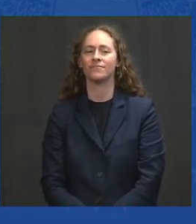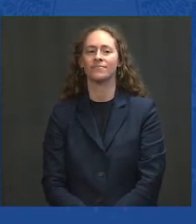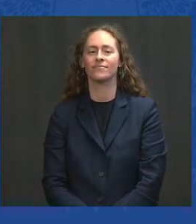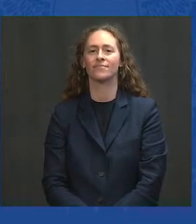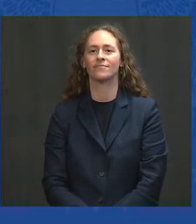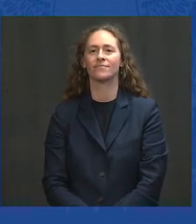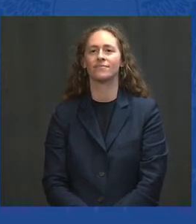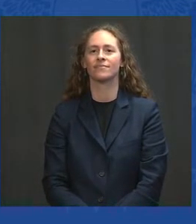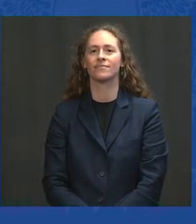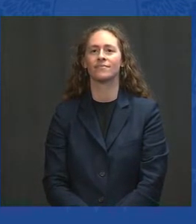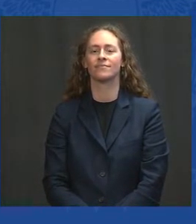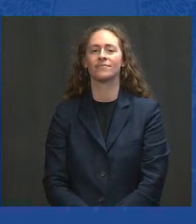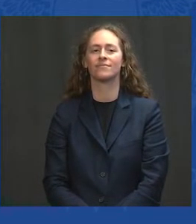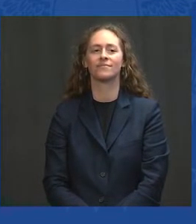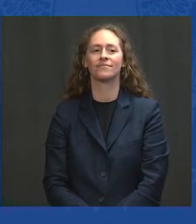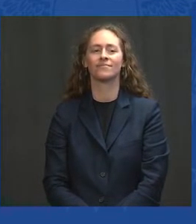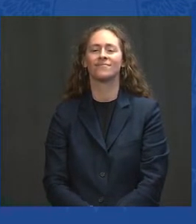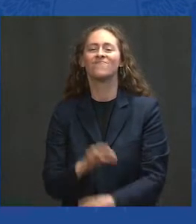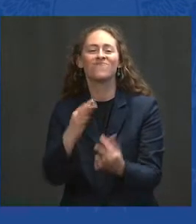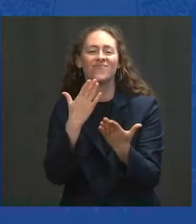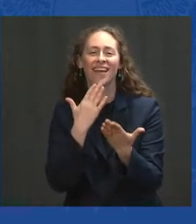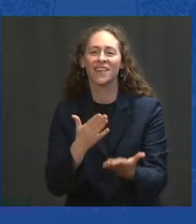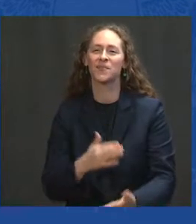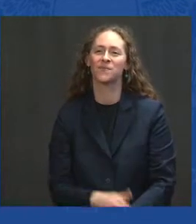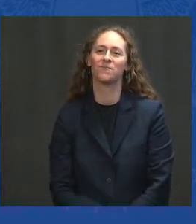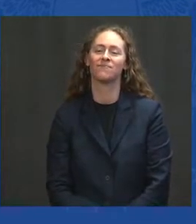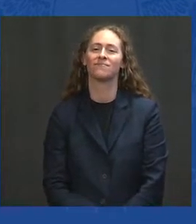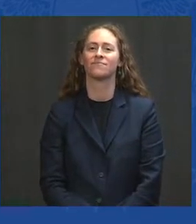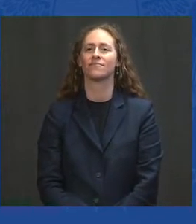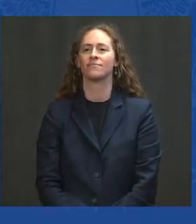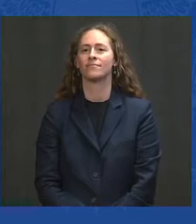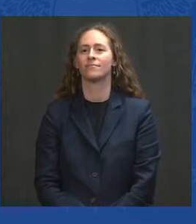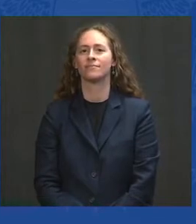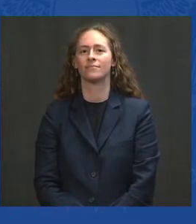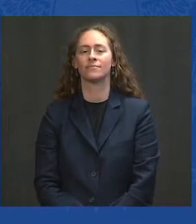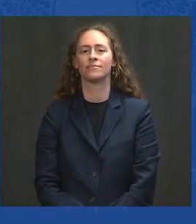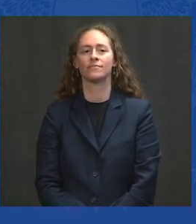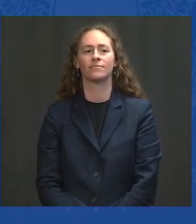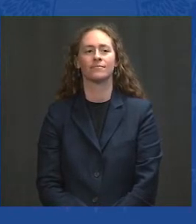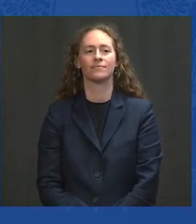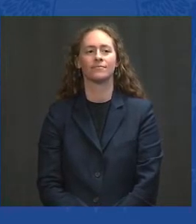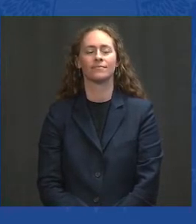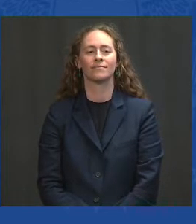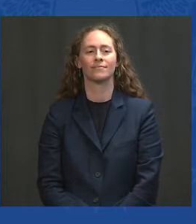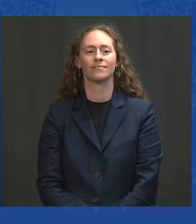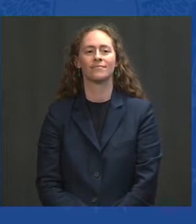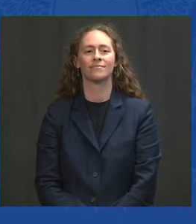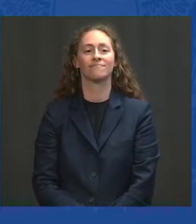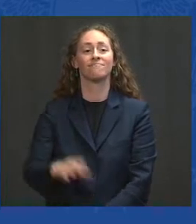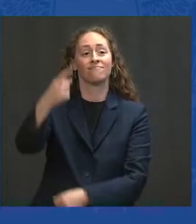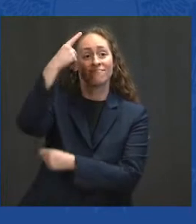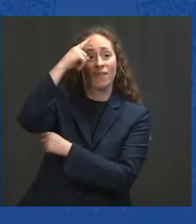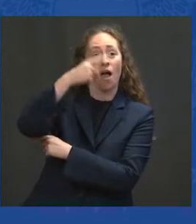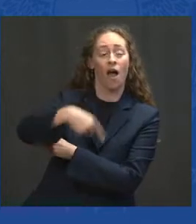you. Thank you. Well, for you, anybody under the age